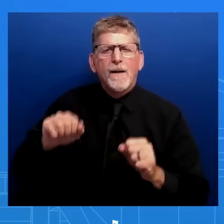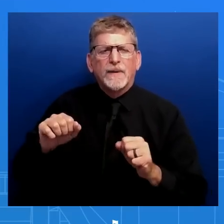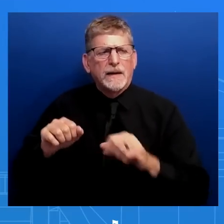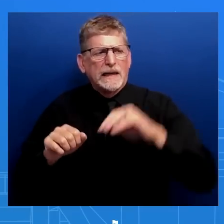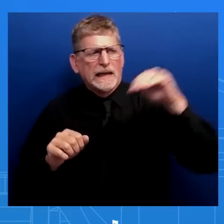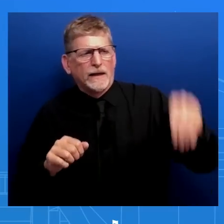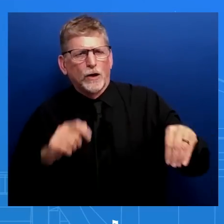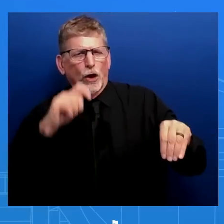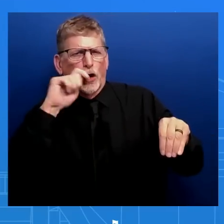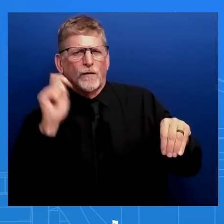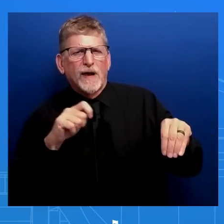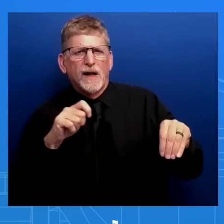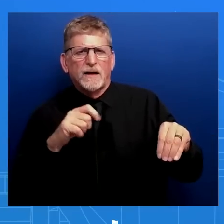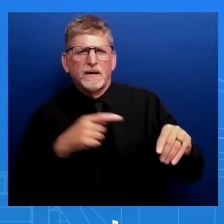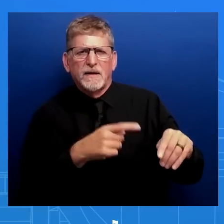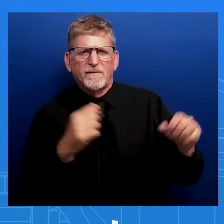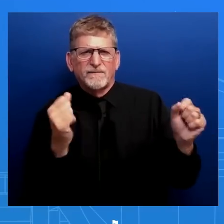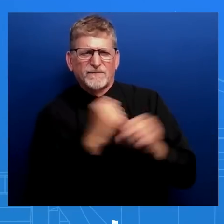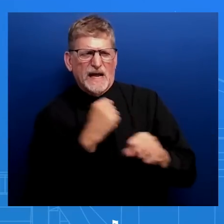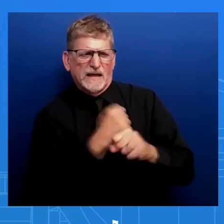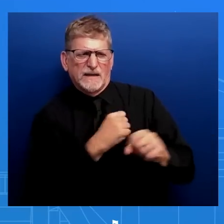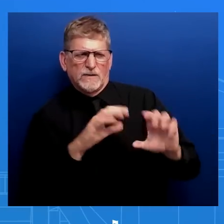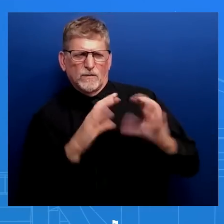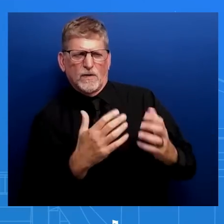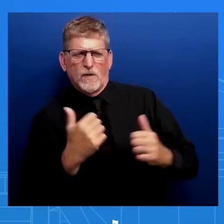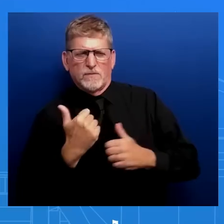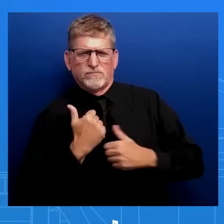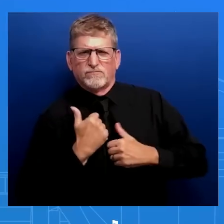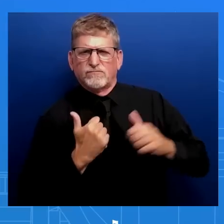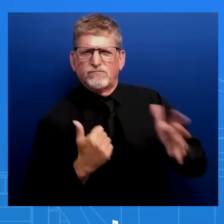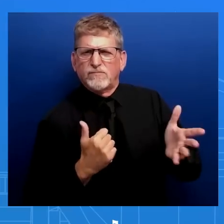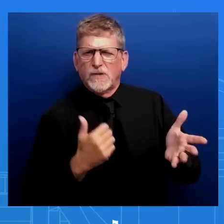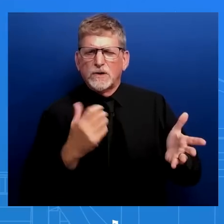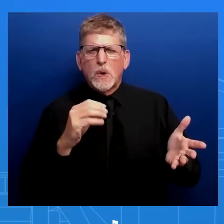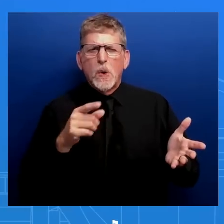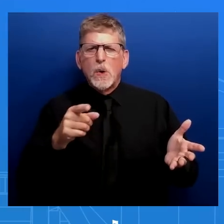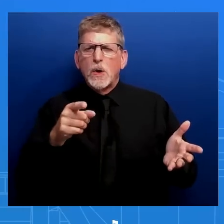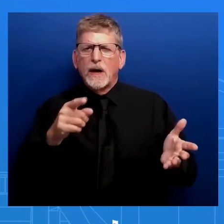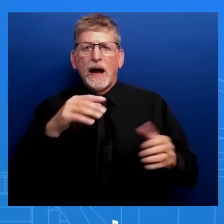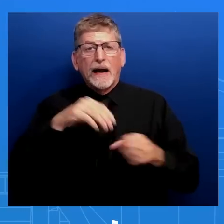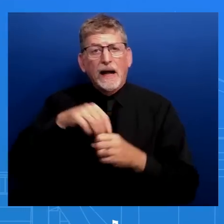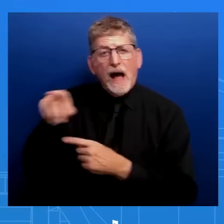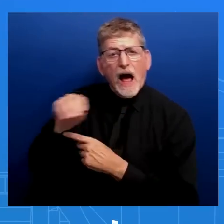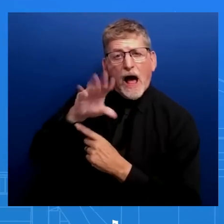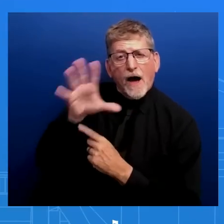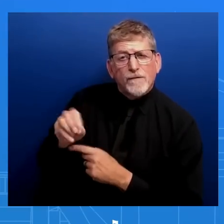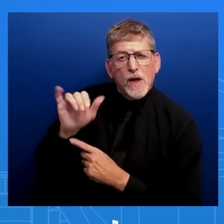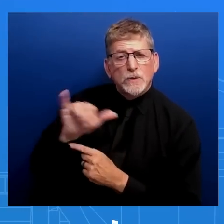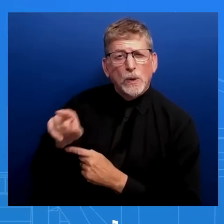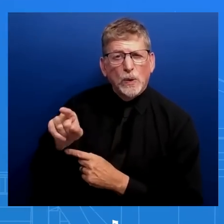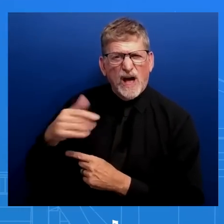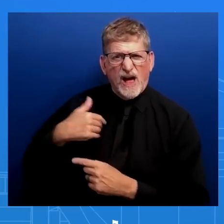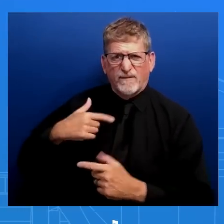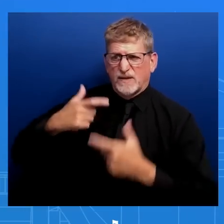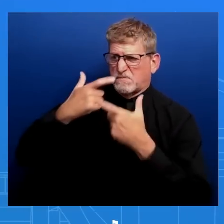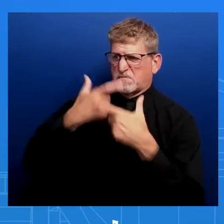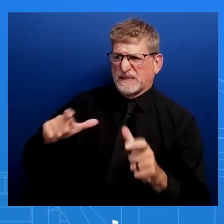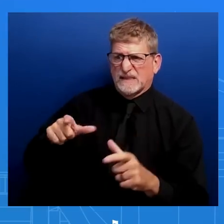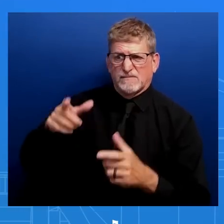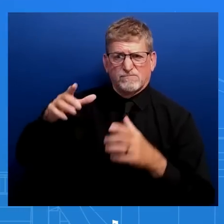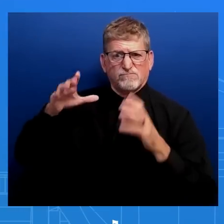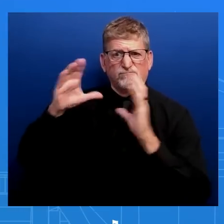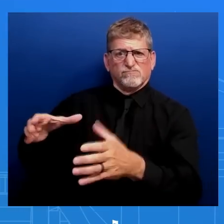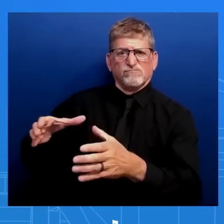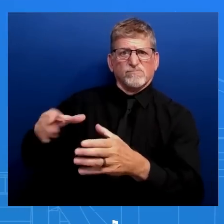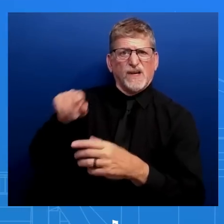Ukraine, but also more broadly in Africa, where they have a big footprint? where does Wagner, do you think, go from here? Do you have the